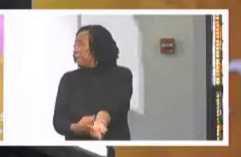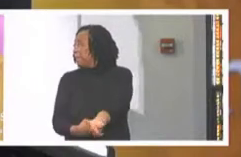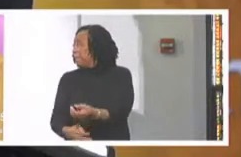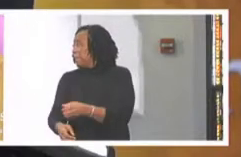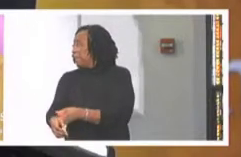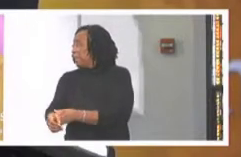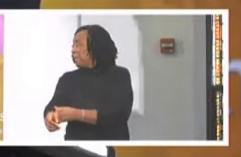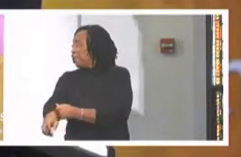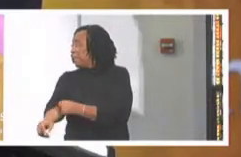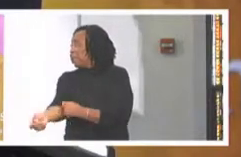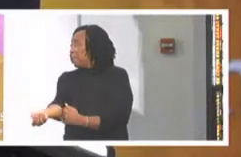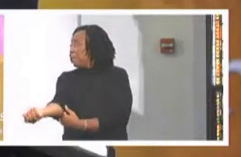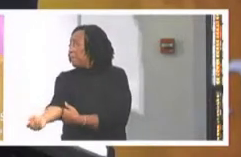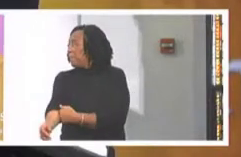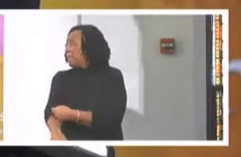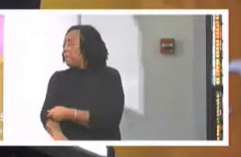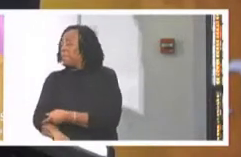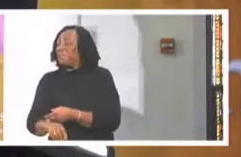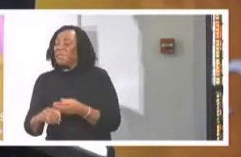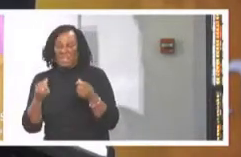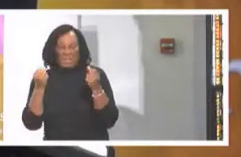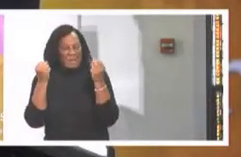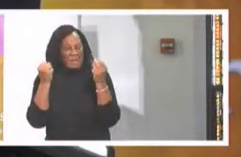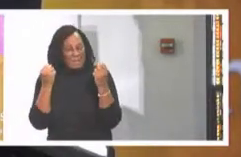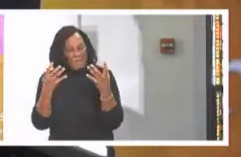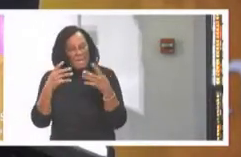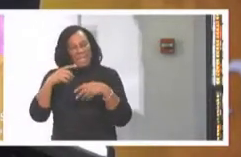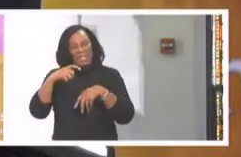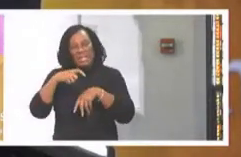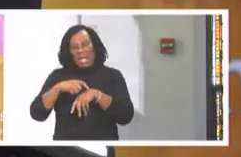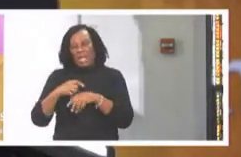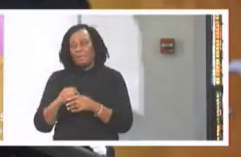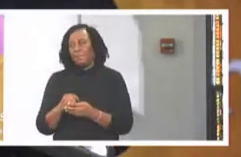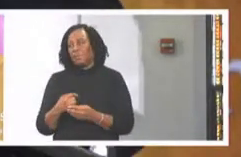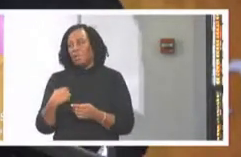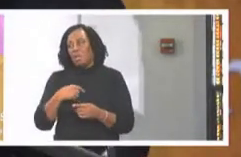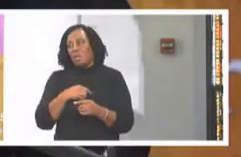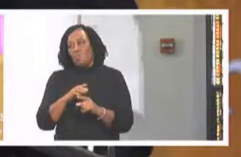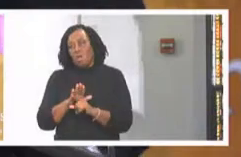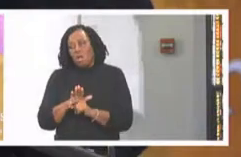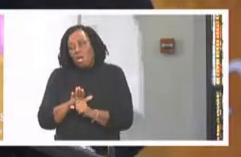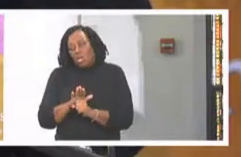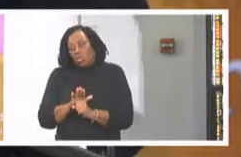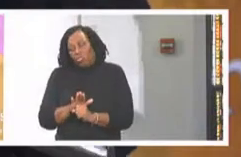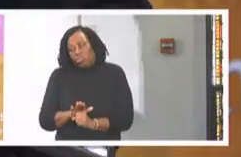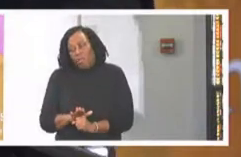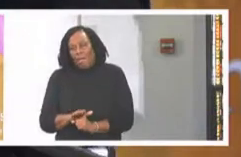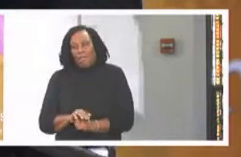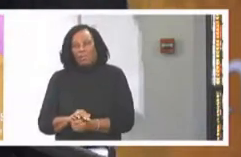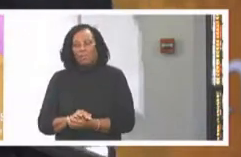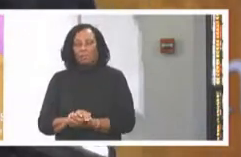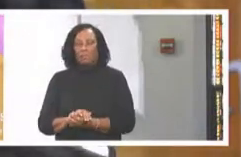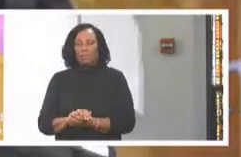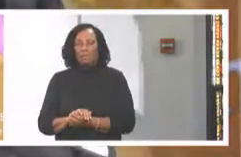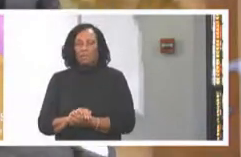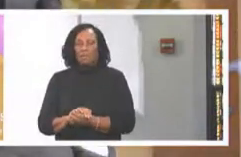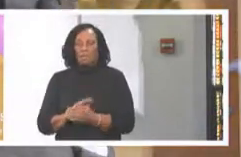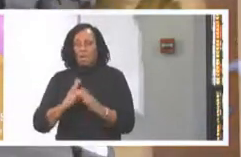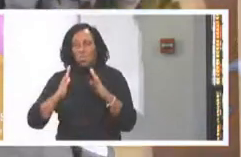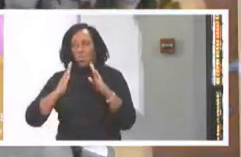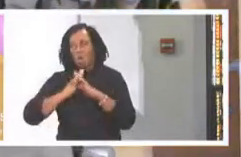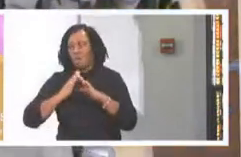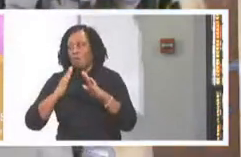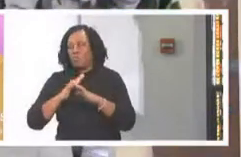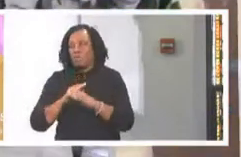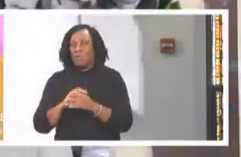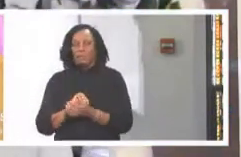there are many things, there are many times that we worried, that we were stressed, that we lost sleep, that we found ourselves stuck in the